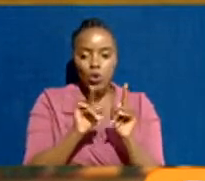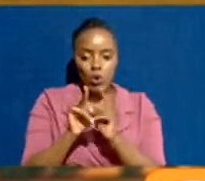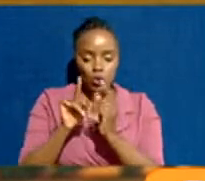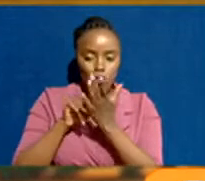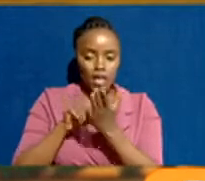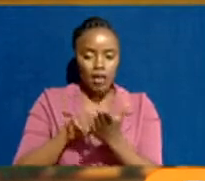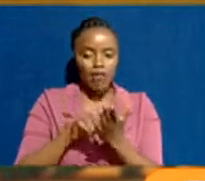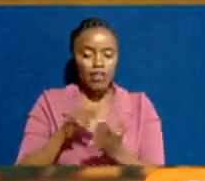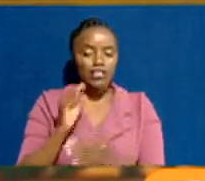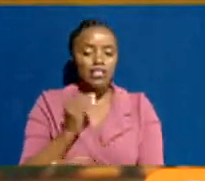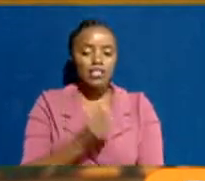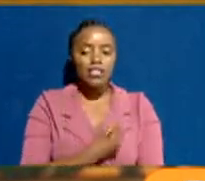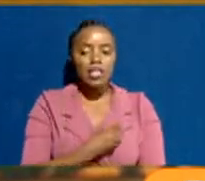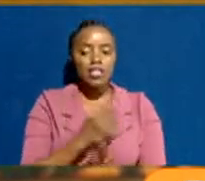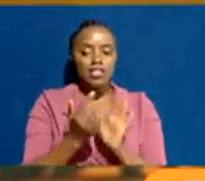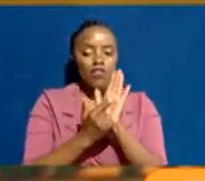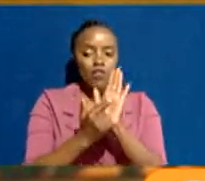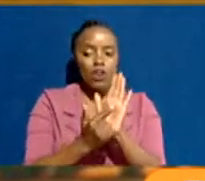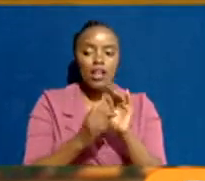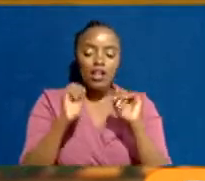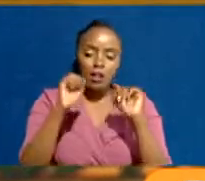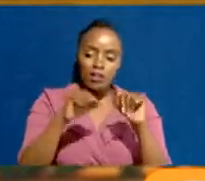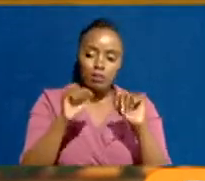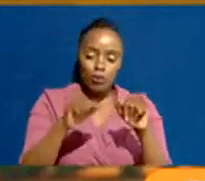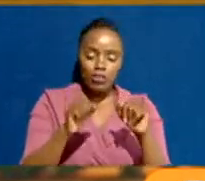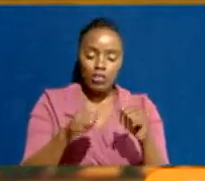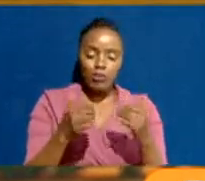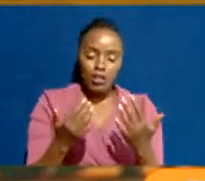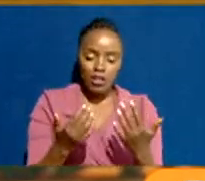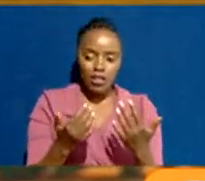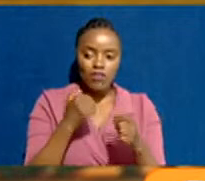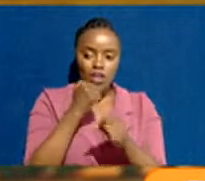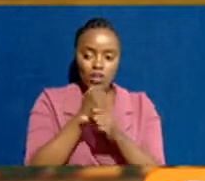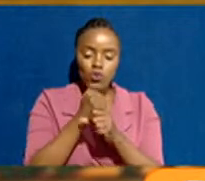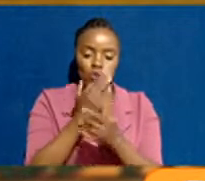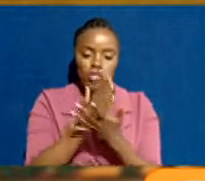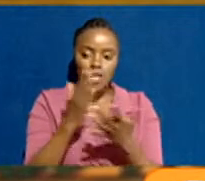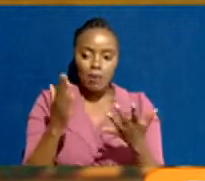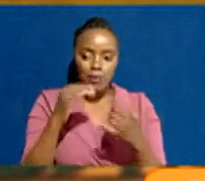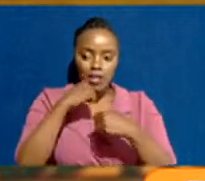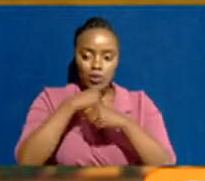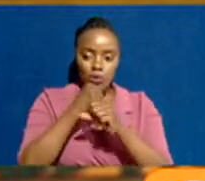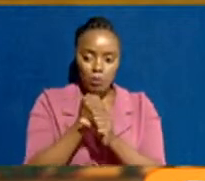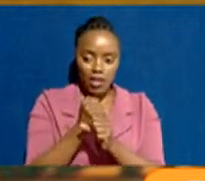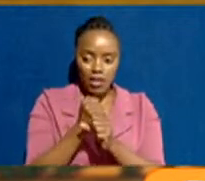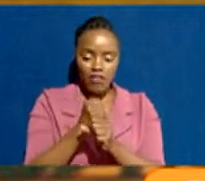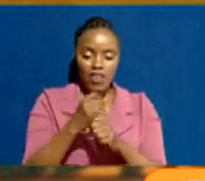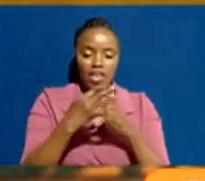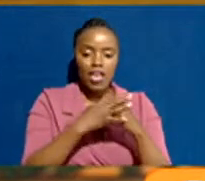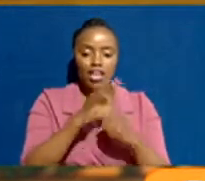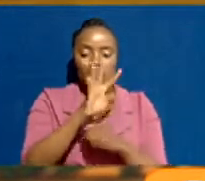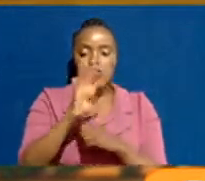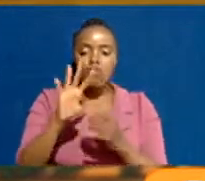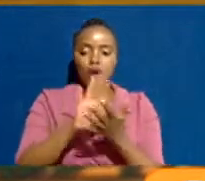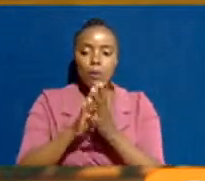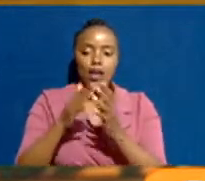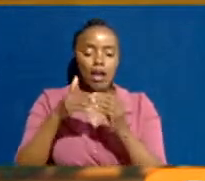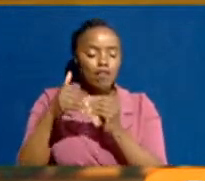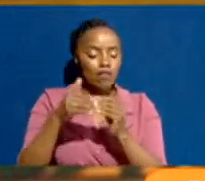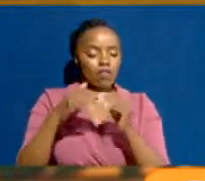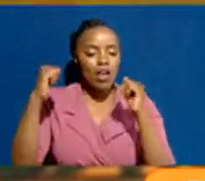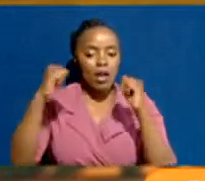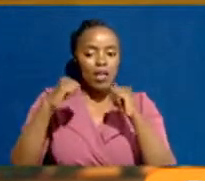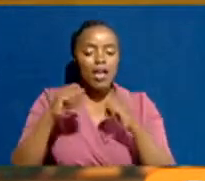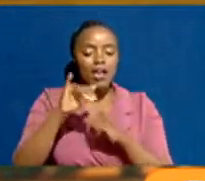emphasis. Like, we can still do something to make 844 flexible. I agree with